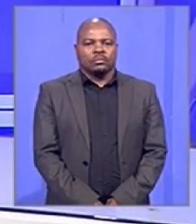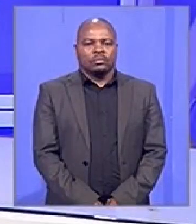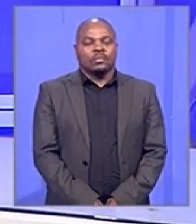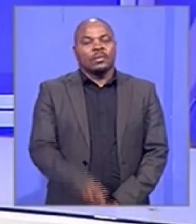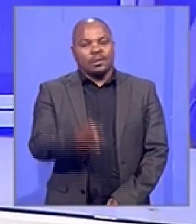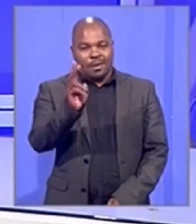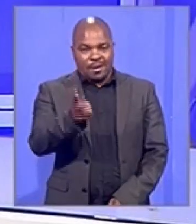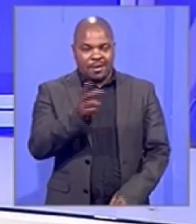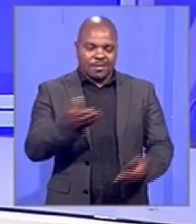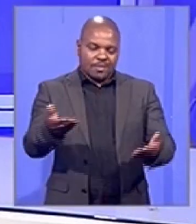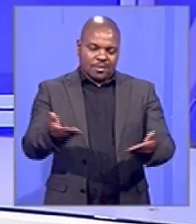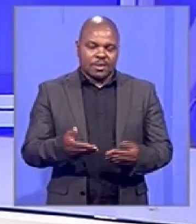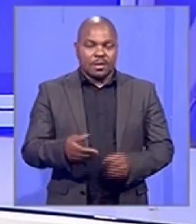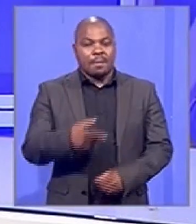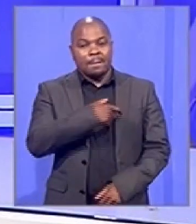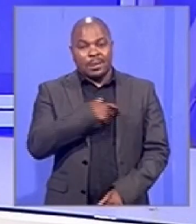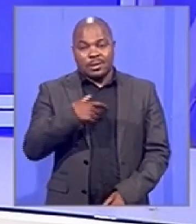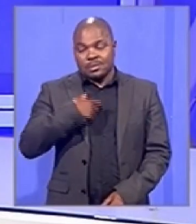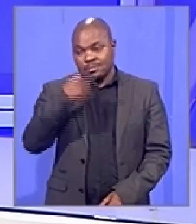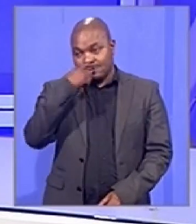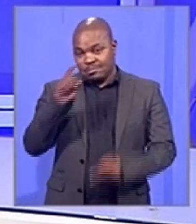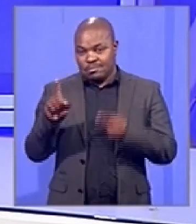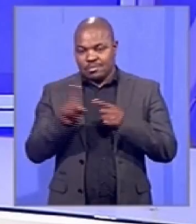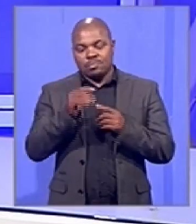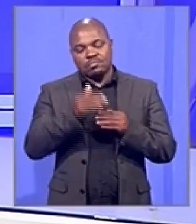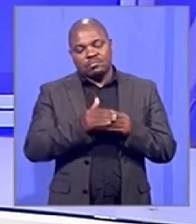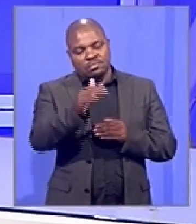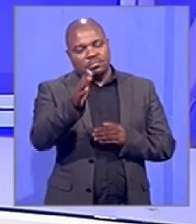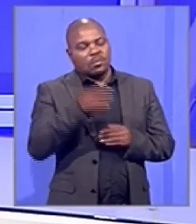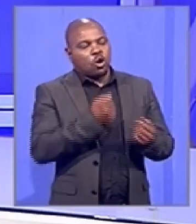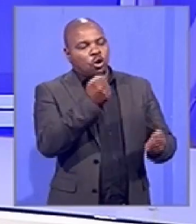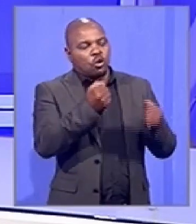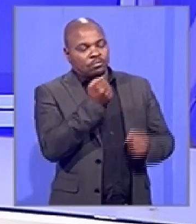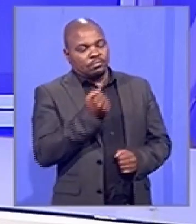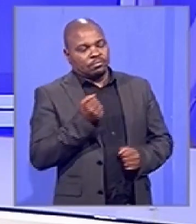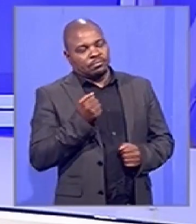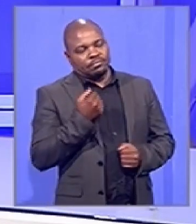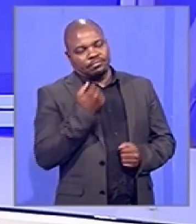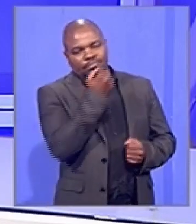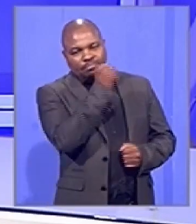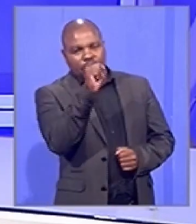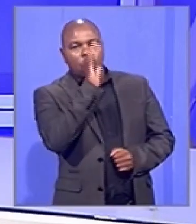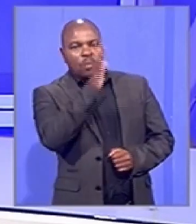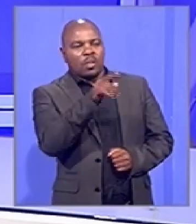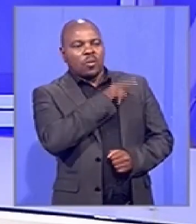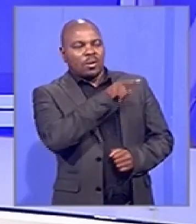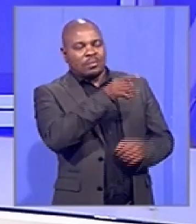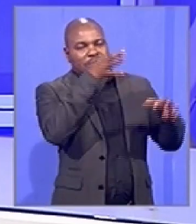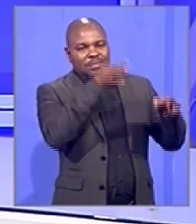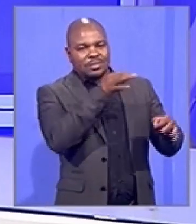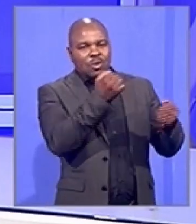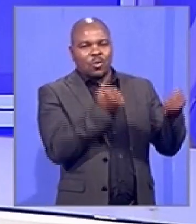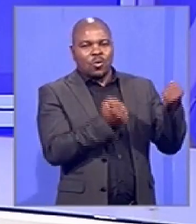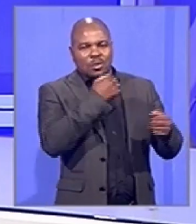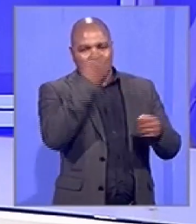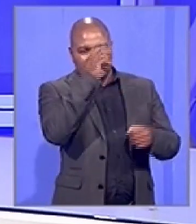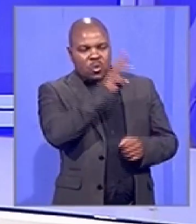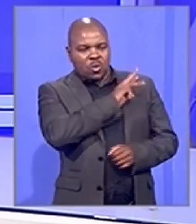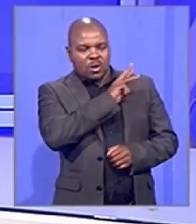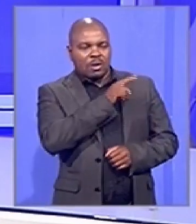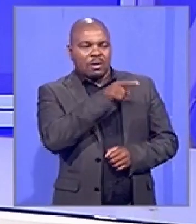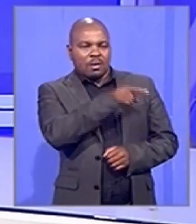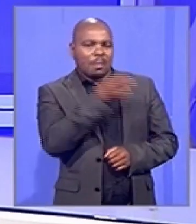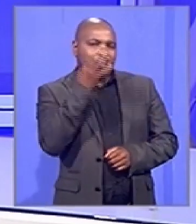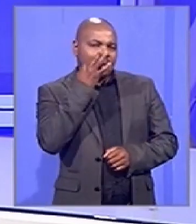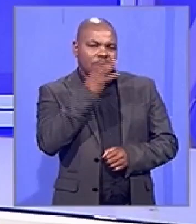Harbela ro amohele mohi mo president Cyril Ramaphosa o tla etsa boipiletso ga le qeto le khotla le phamela Pretoria le qheletseng thoko ho ananelwa